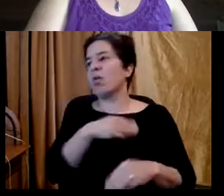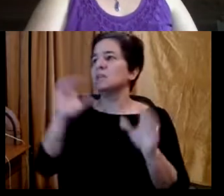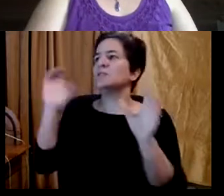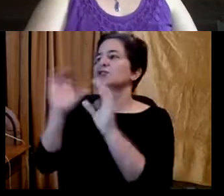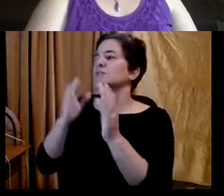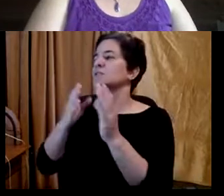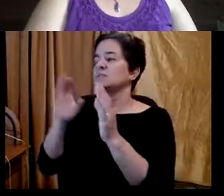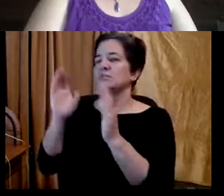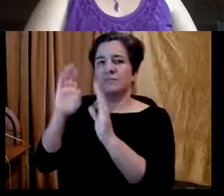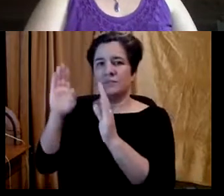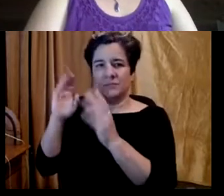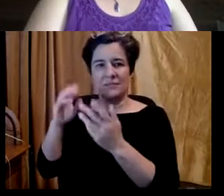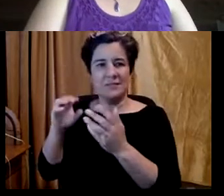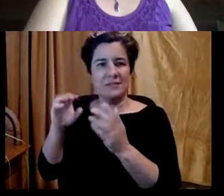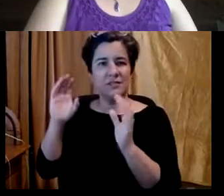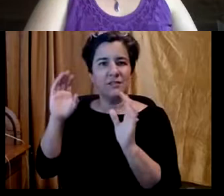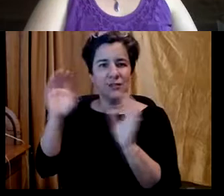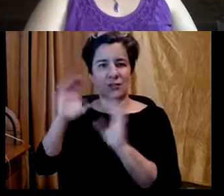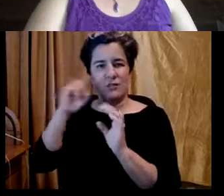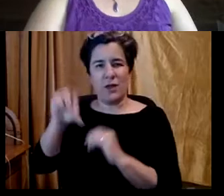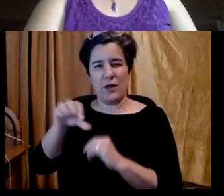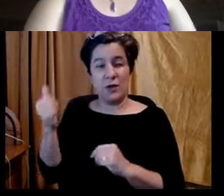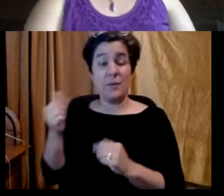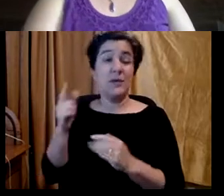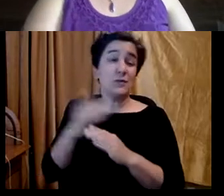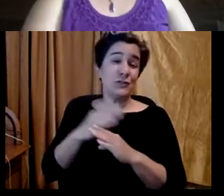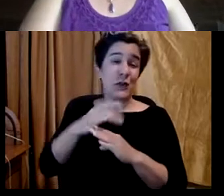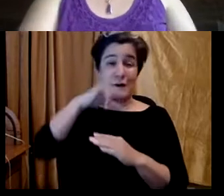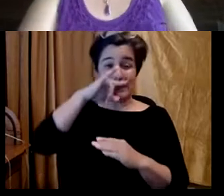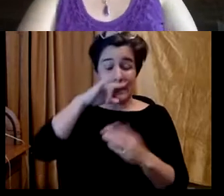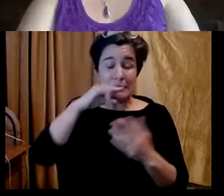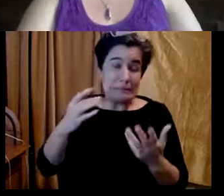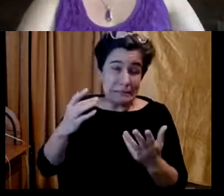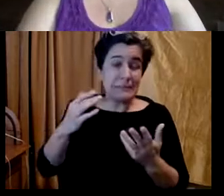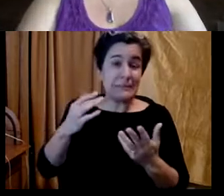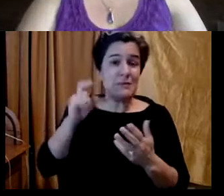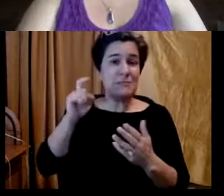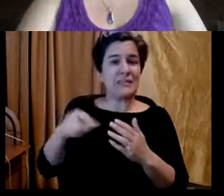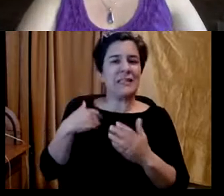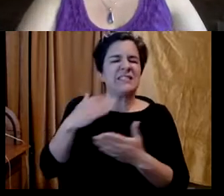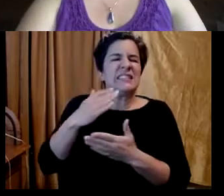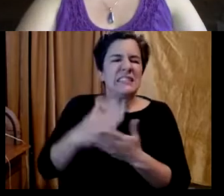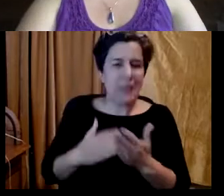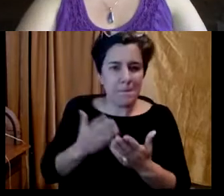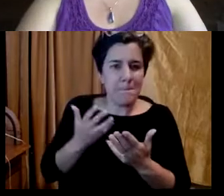a child obviously makes that much more difficult because there is still going to be some sort of overlap.